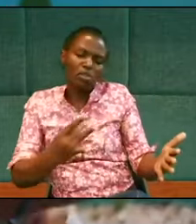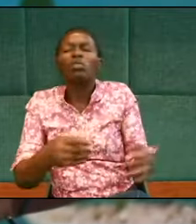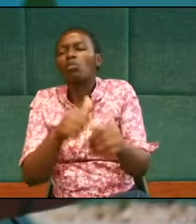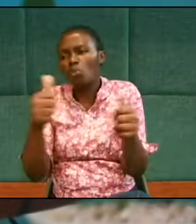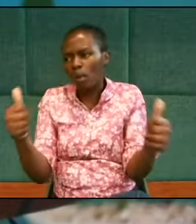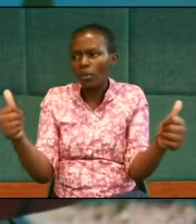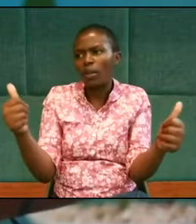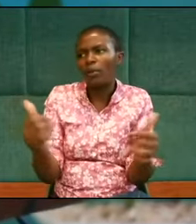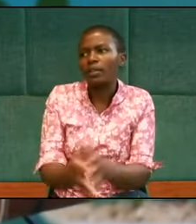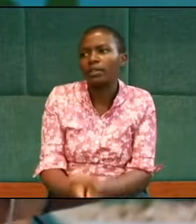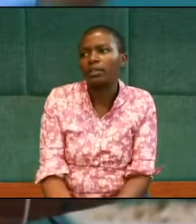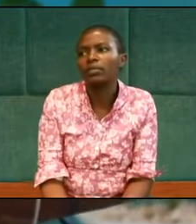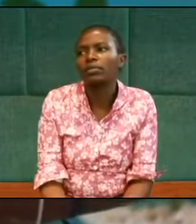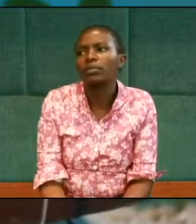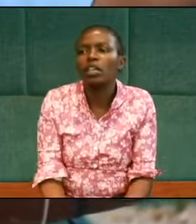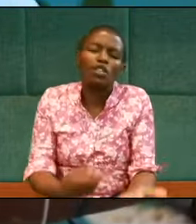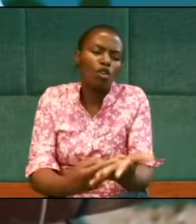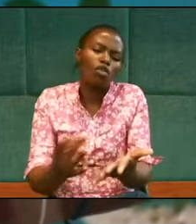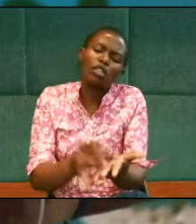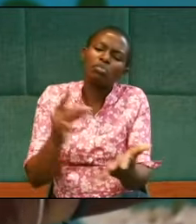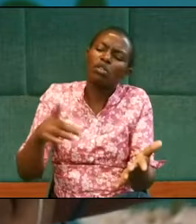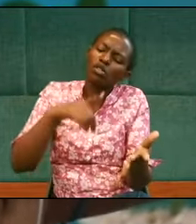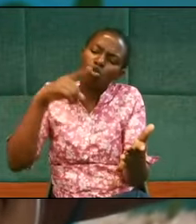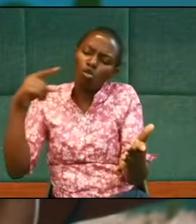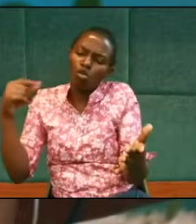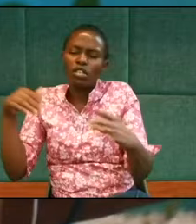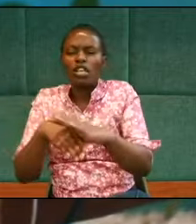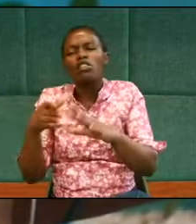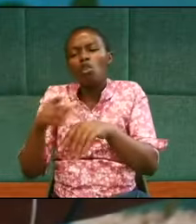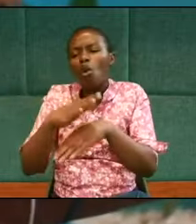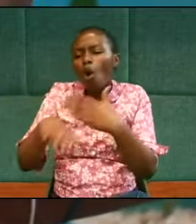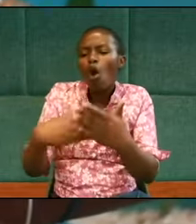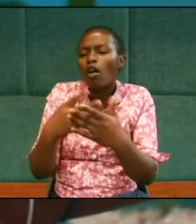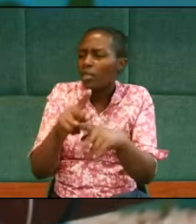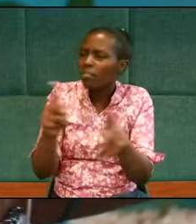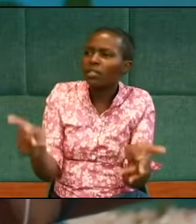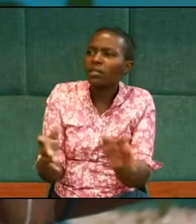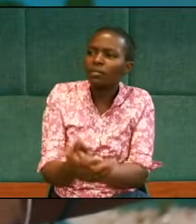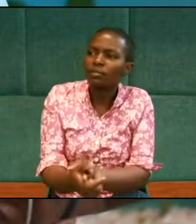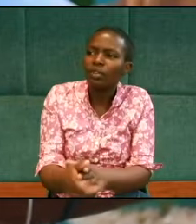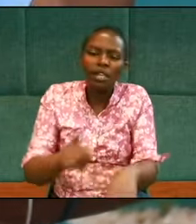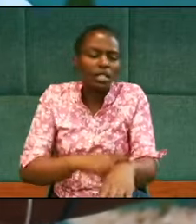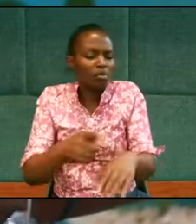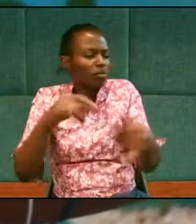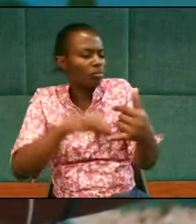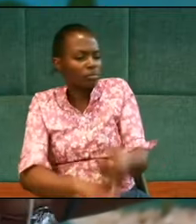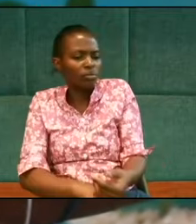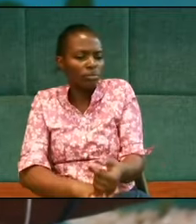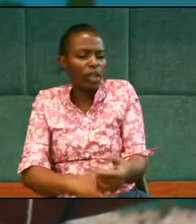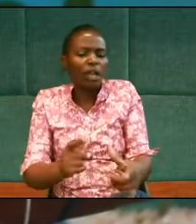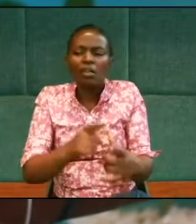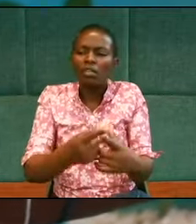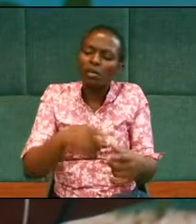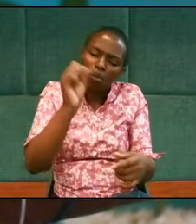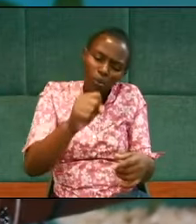day. The Holy Spirit is everywhere. But when you are married, it can bring the Holy Spirit